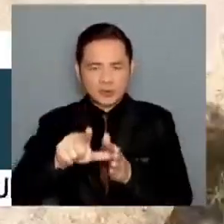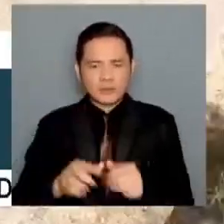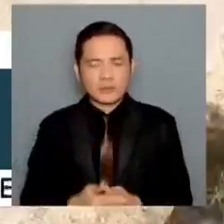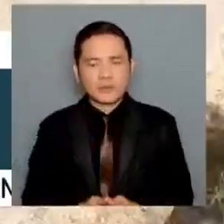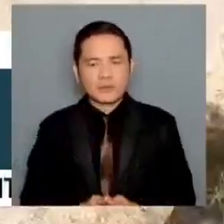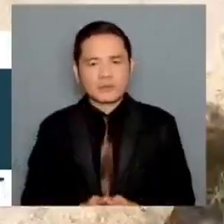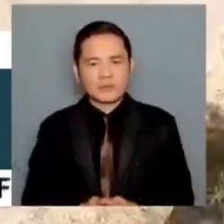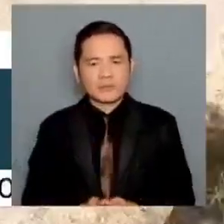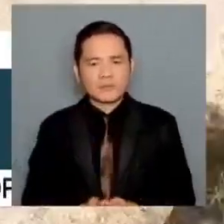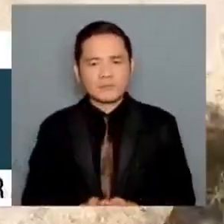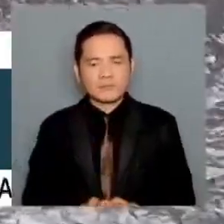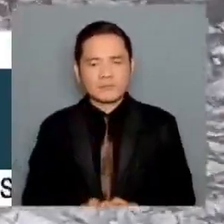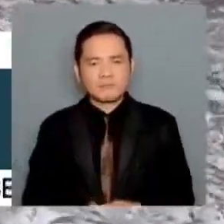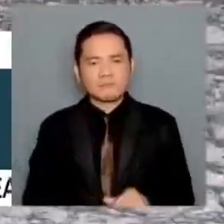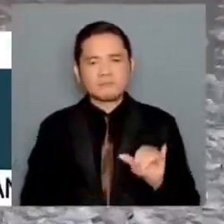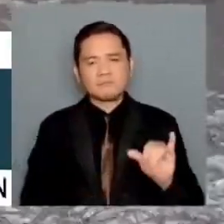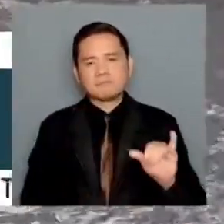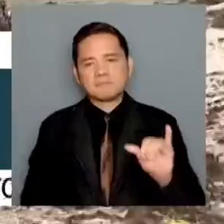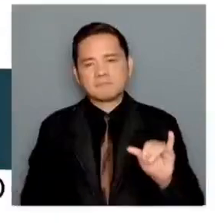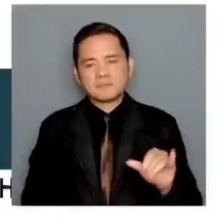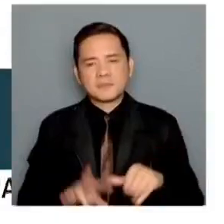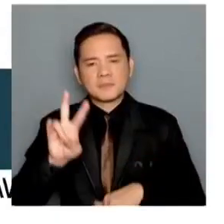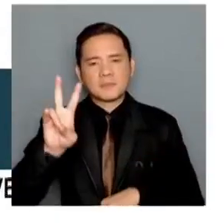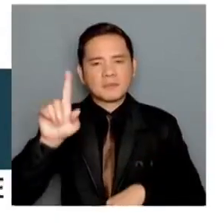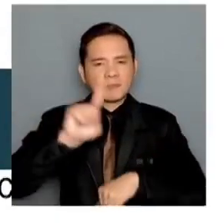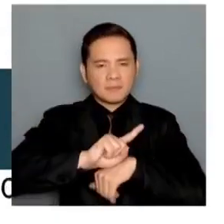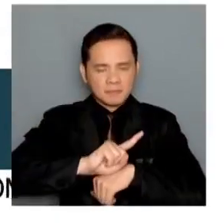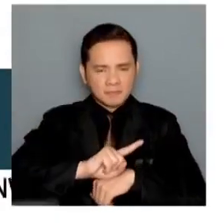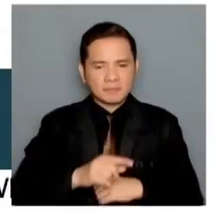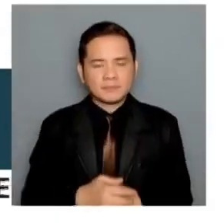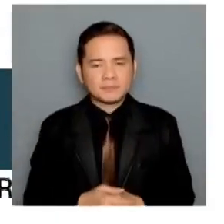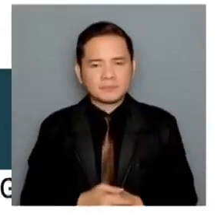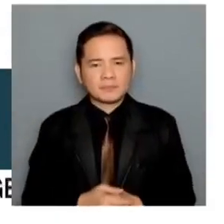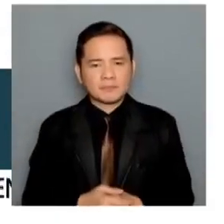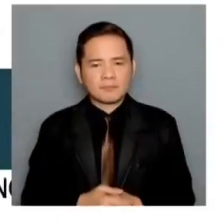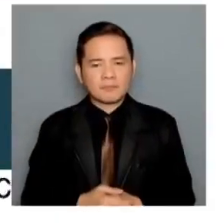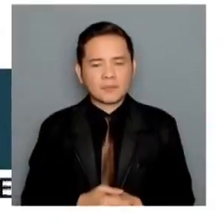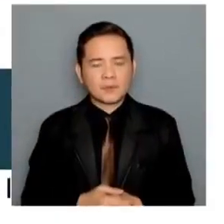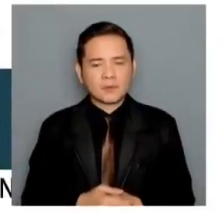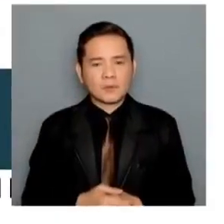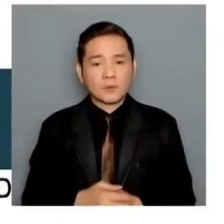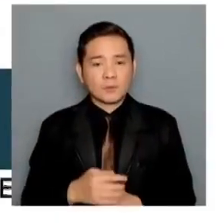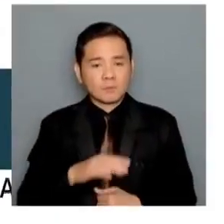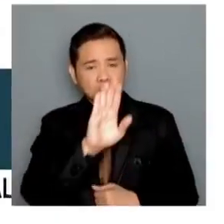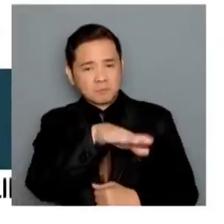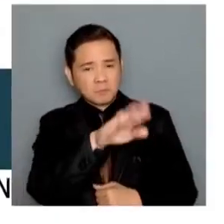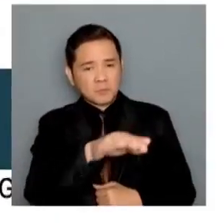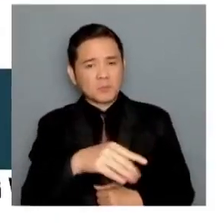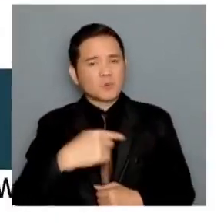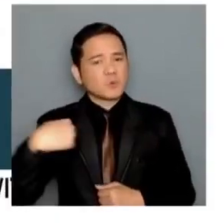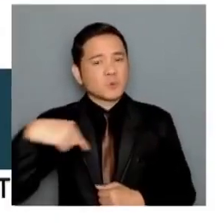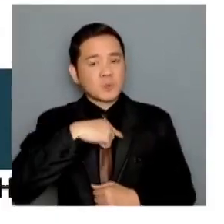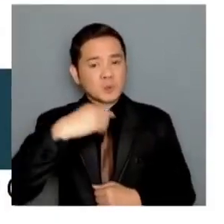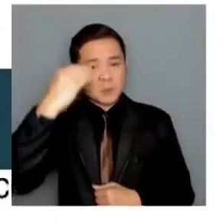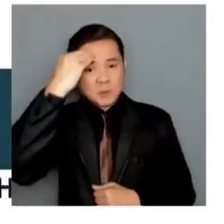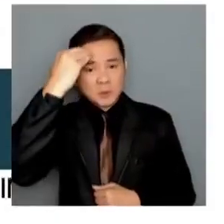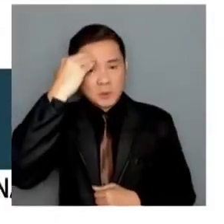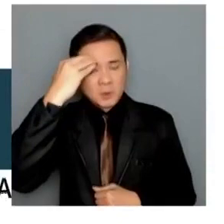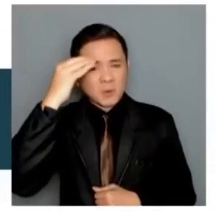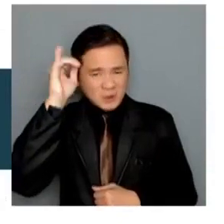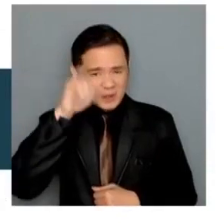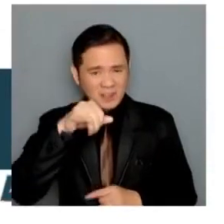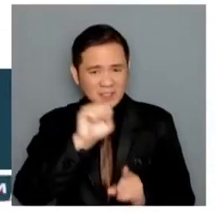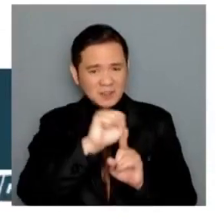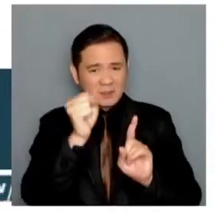Okay, so that's 7 days. Now, we know for a fact that this situation comes at a time when Mindoro